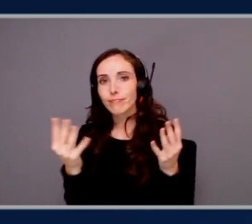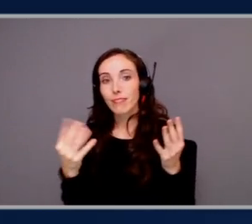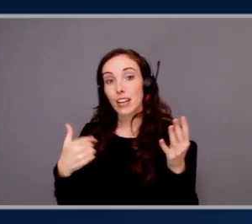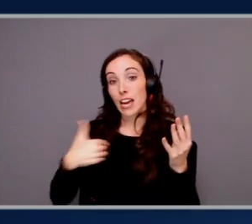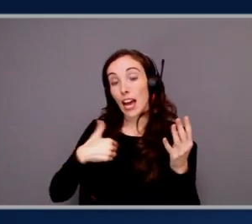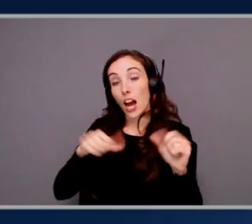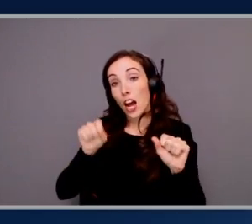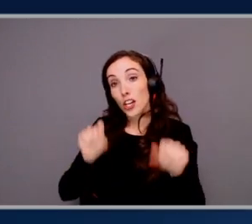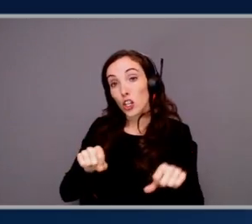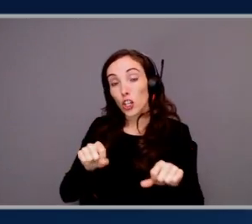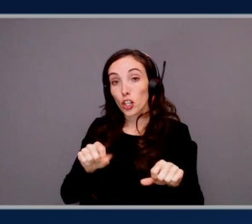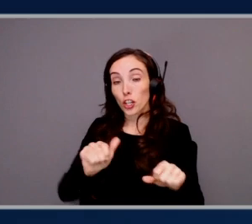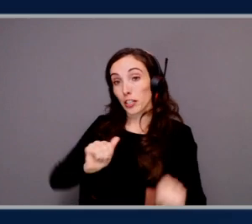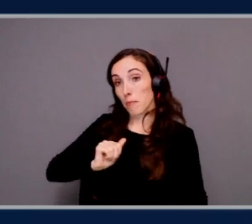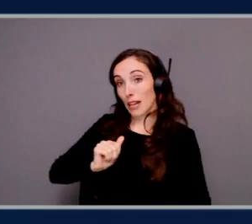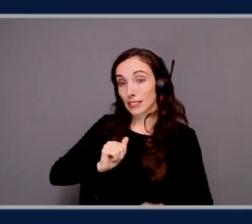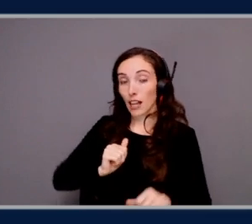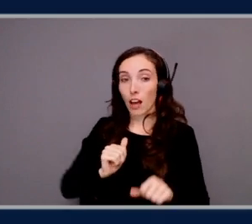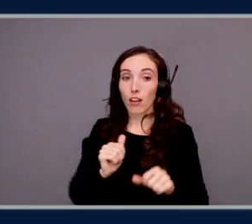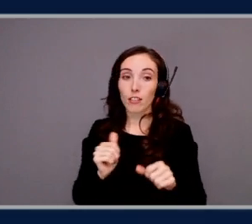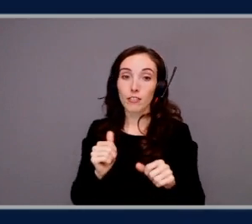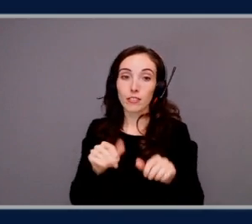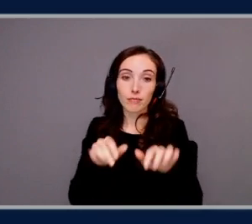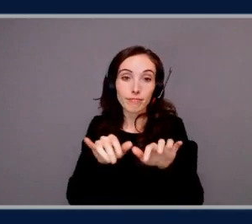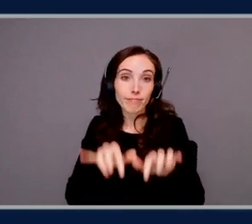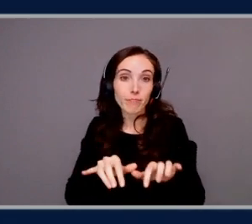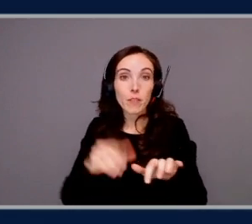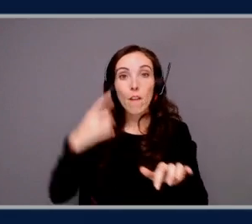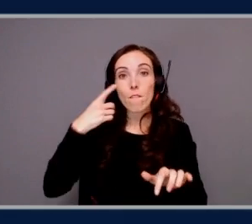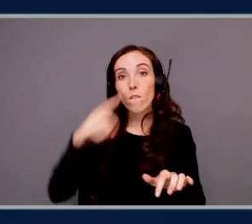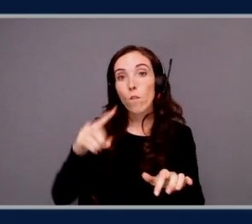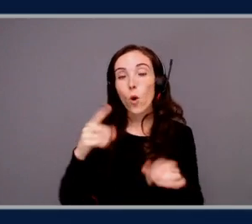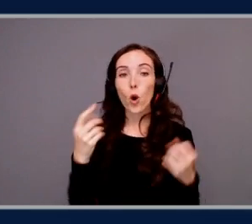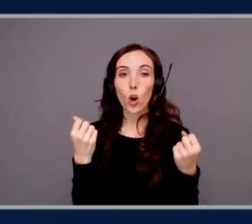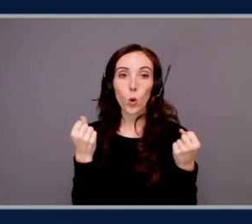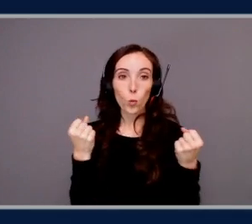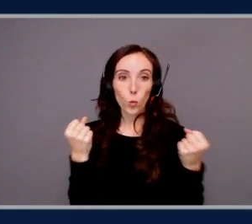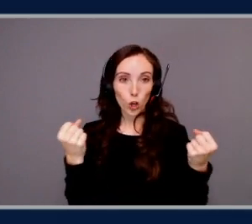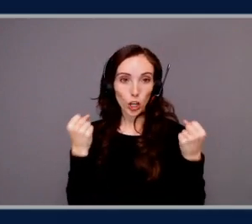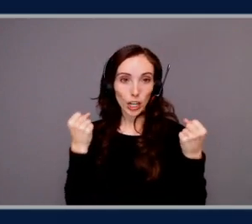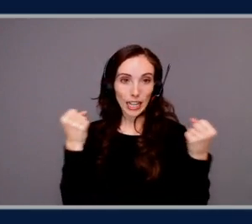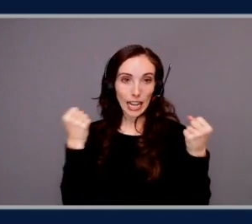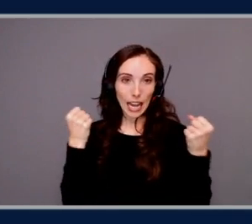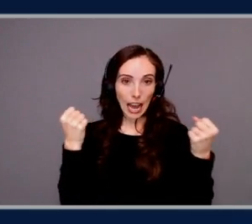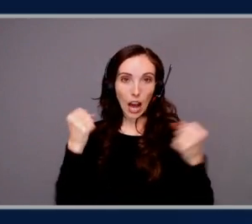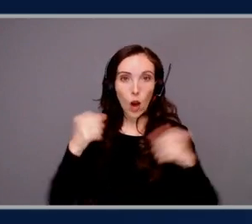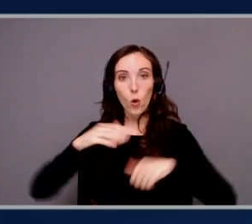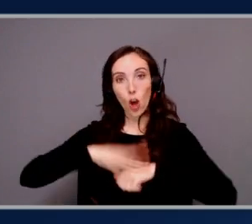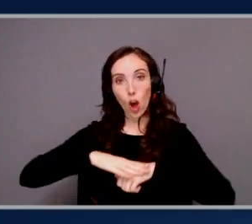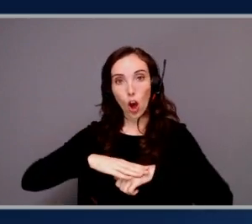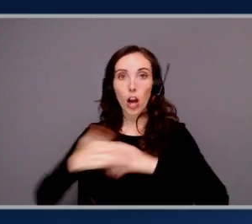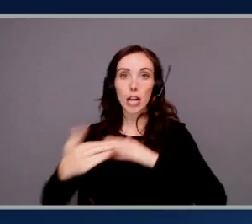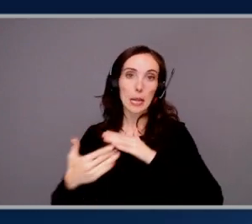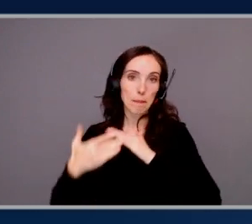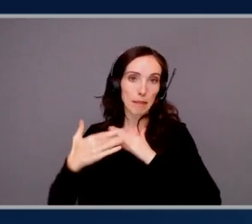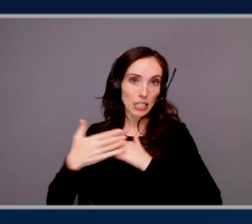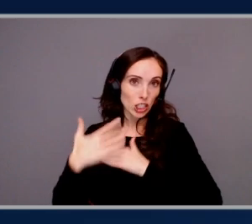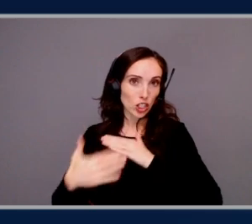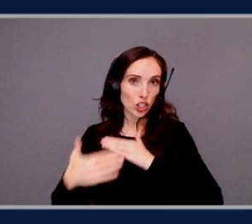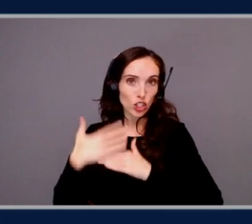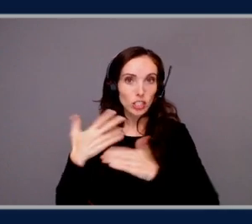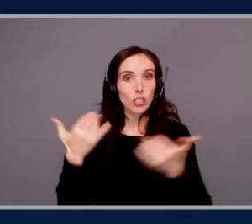say, for working out on the beach. And it will create